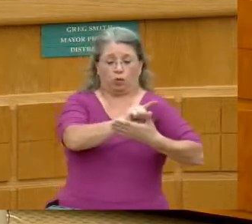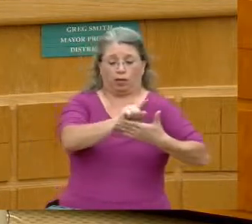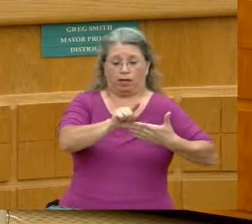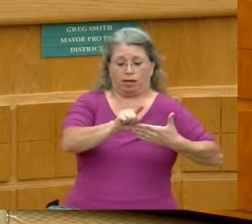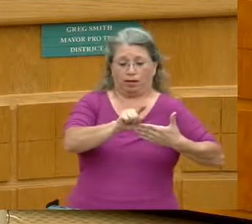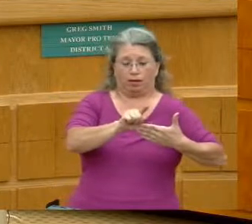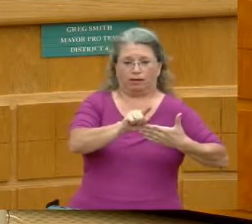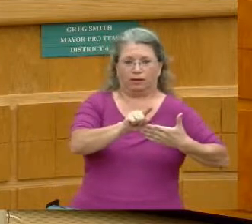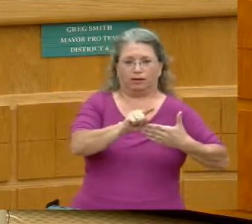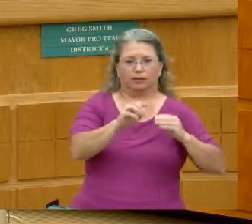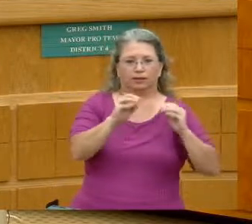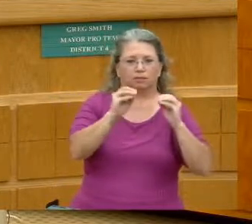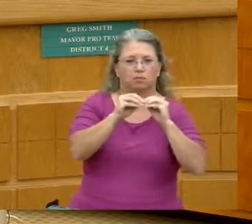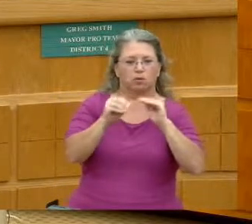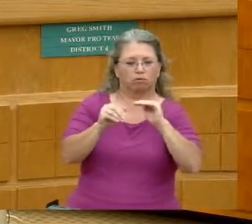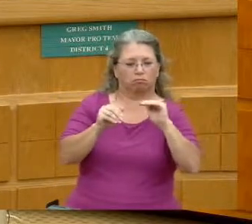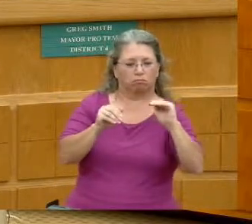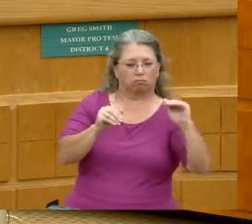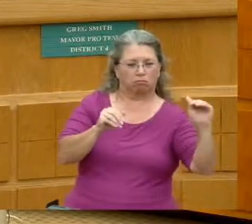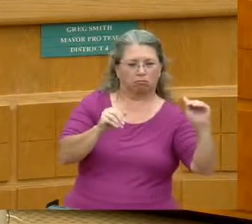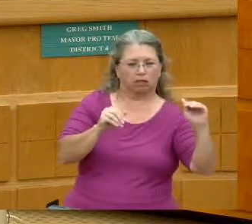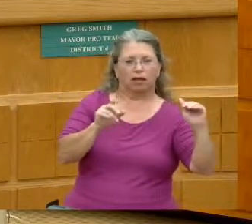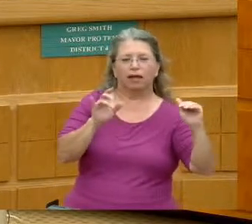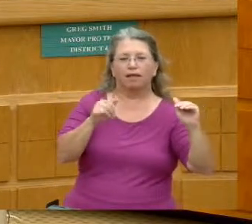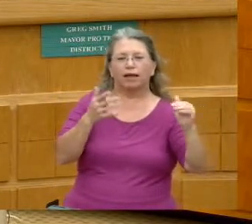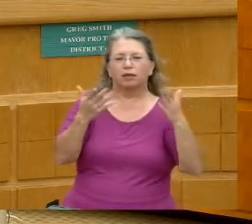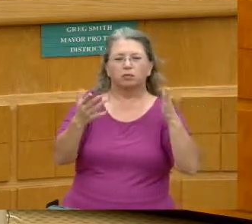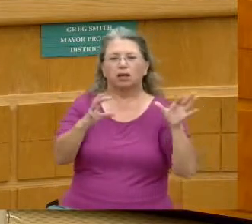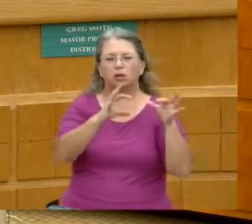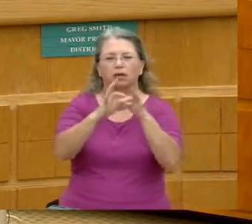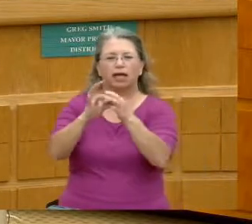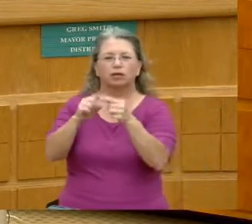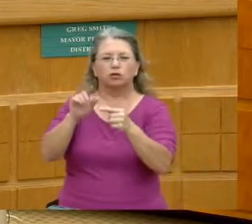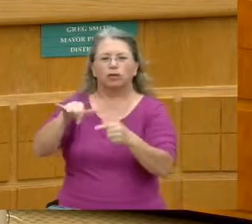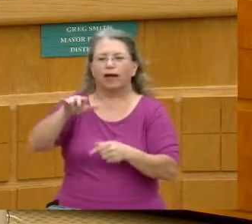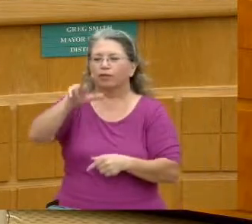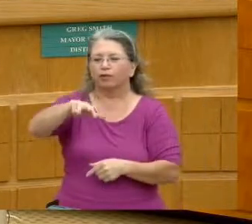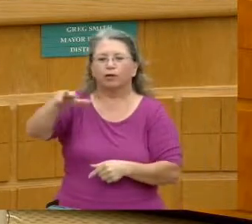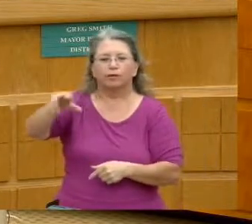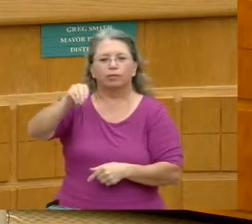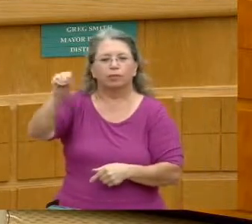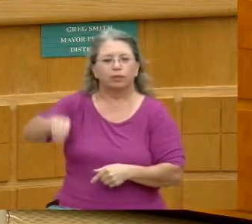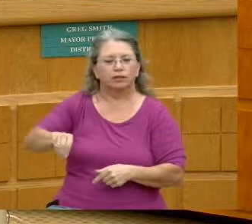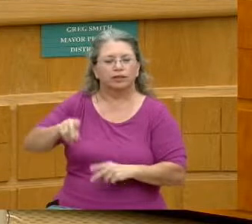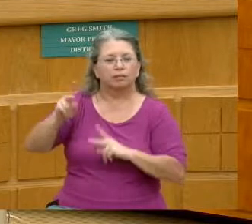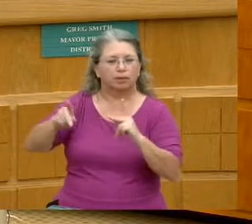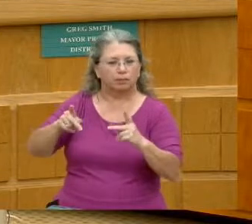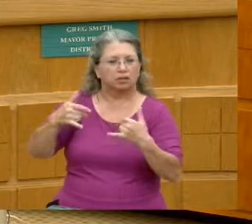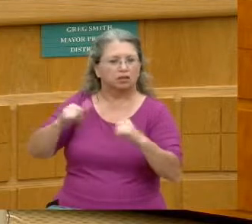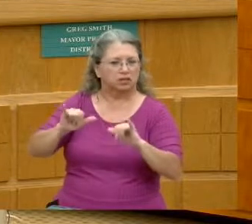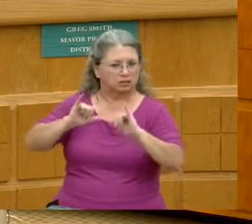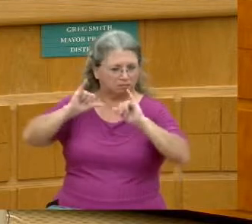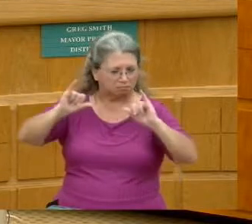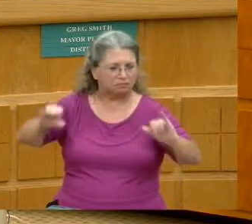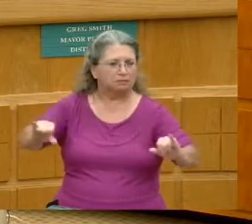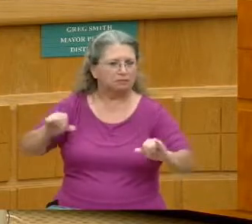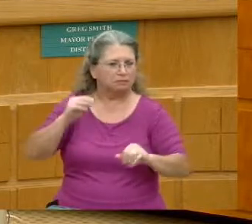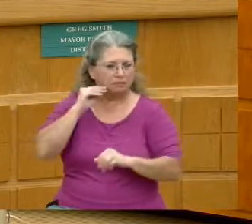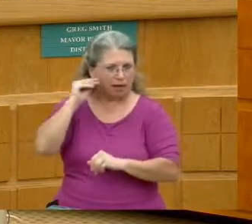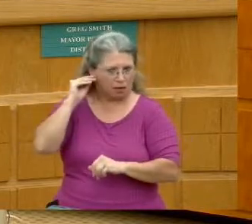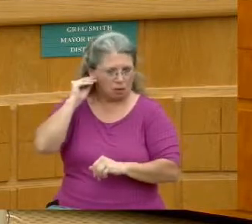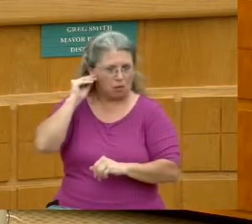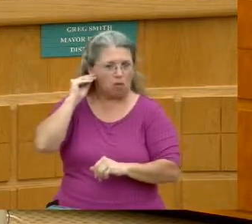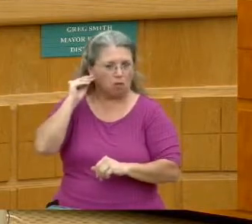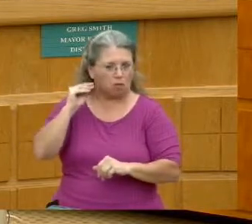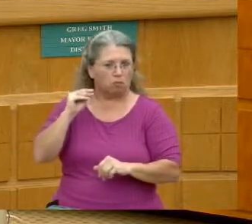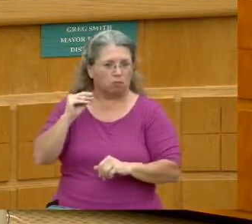has something to do with the 33% of people that that are still staying at home, of all the people that